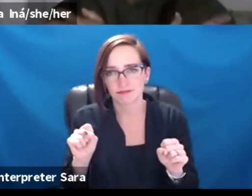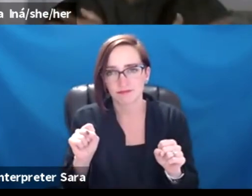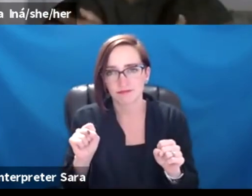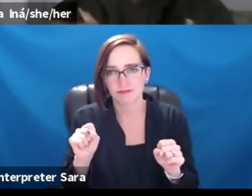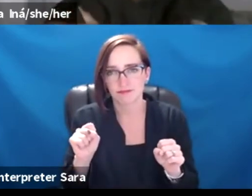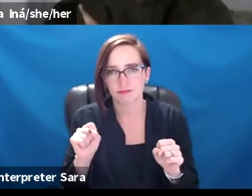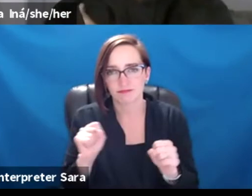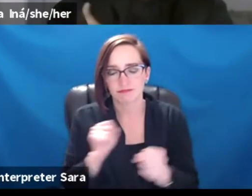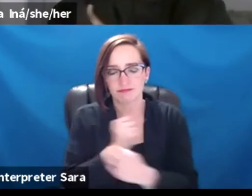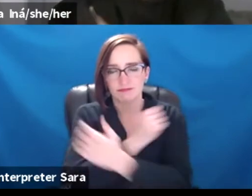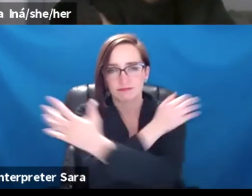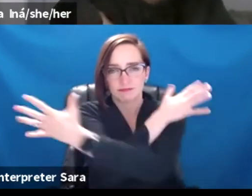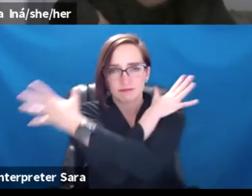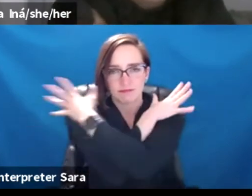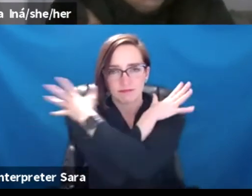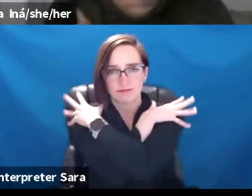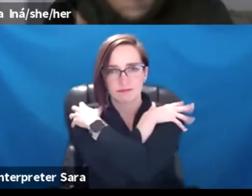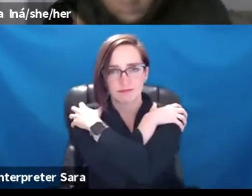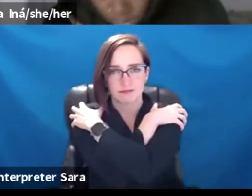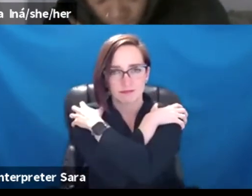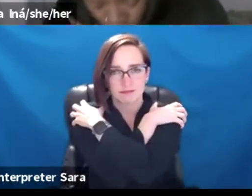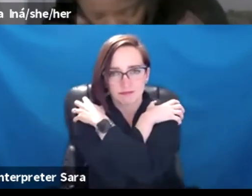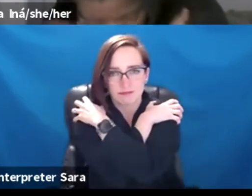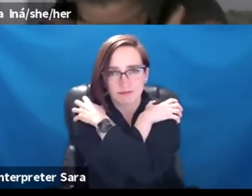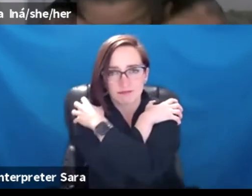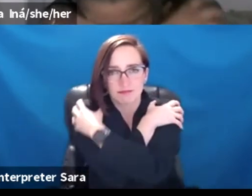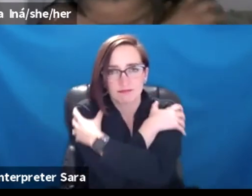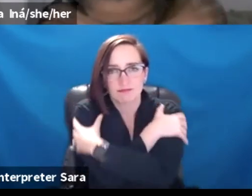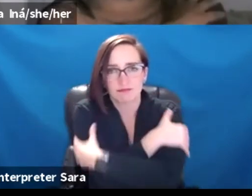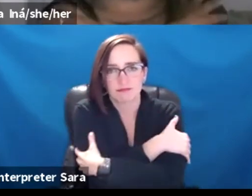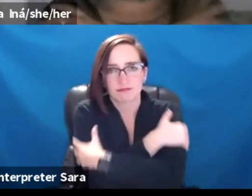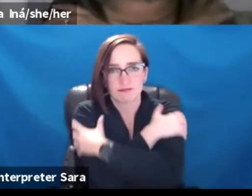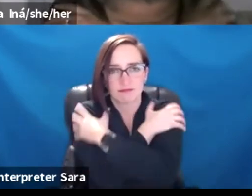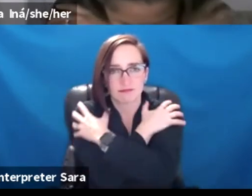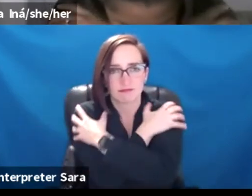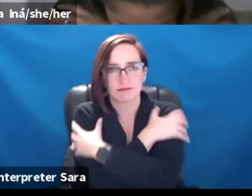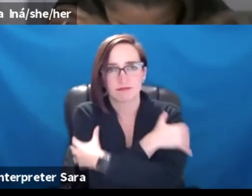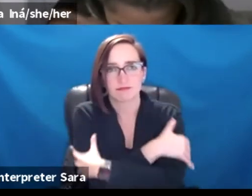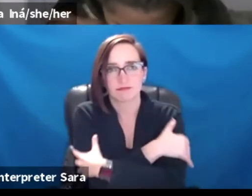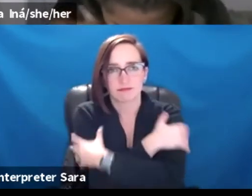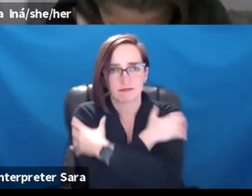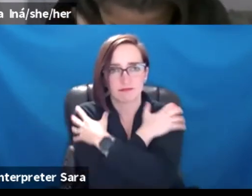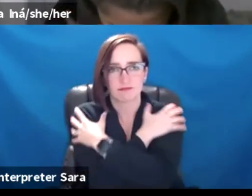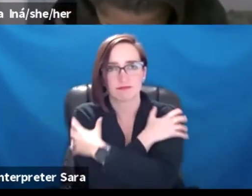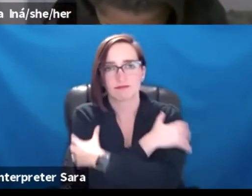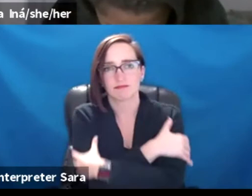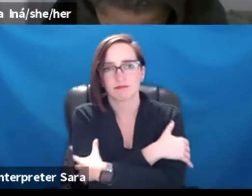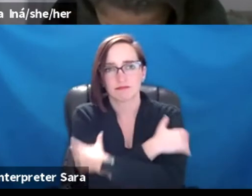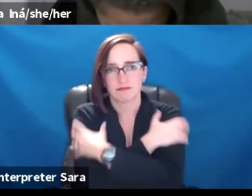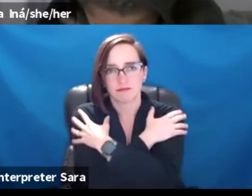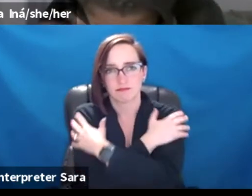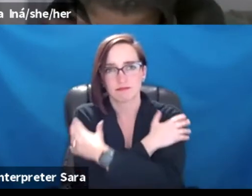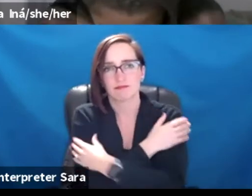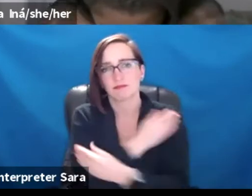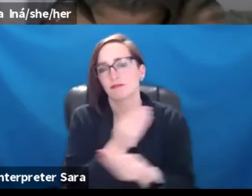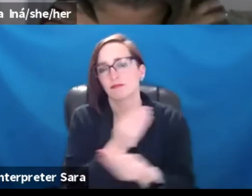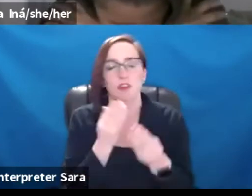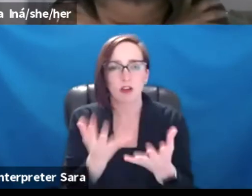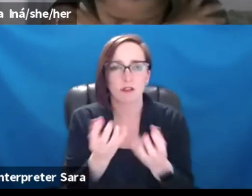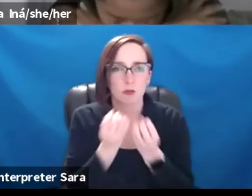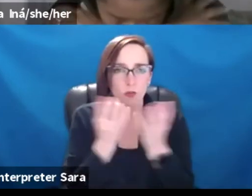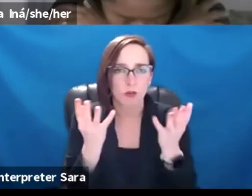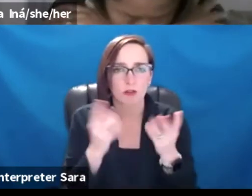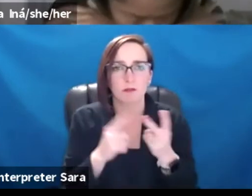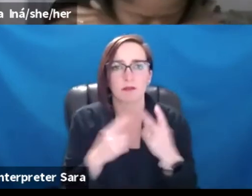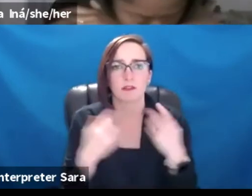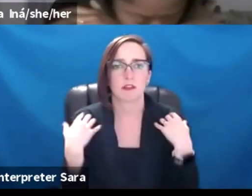Squeezing and allowing your hands to move about and offer life-giving nourishment and